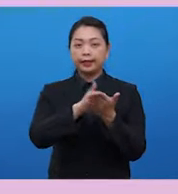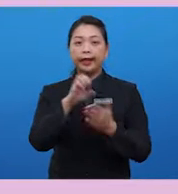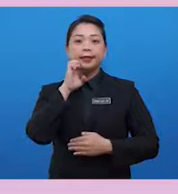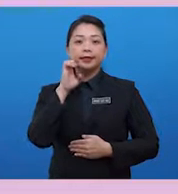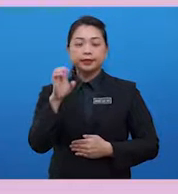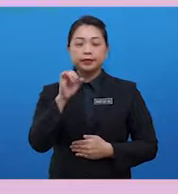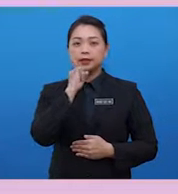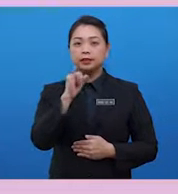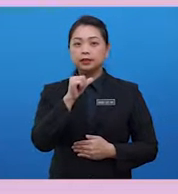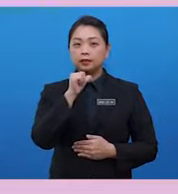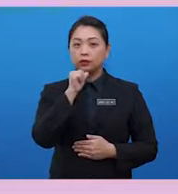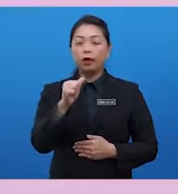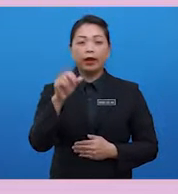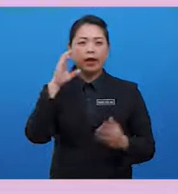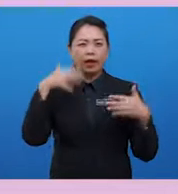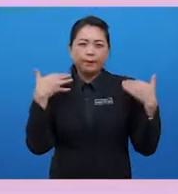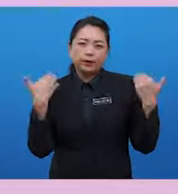the progress she is making.